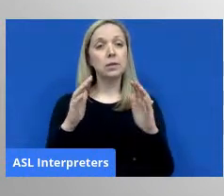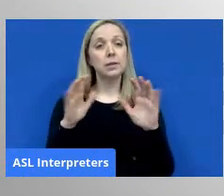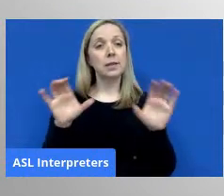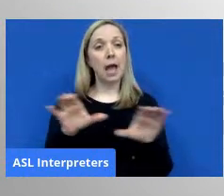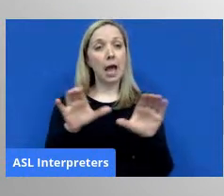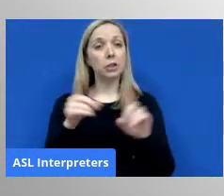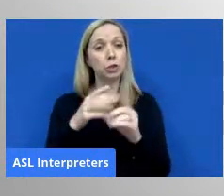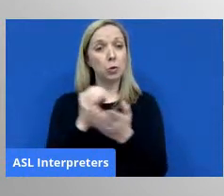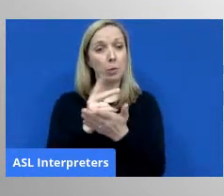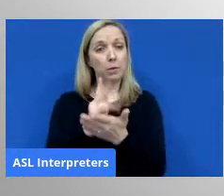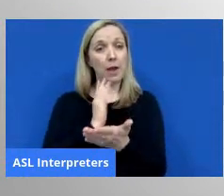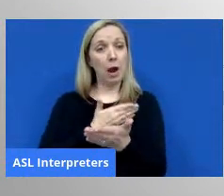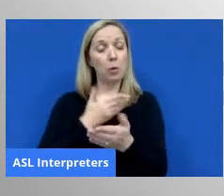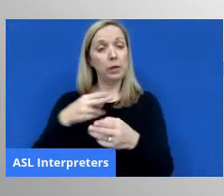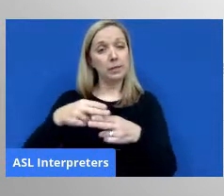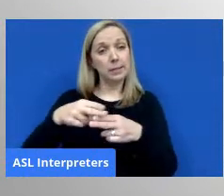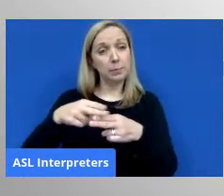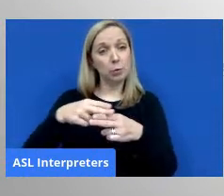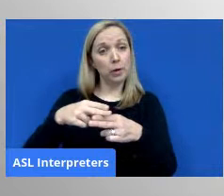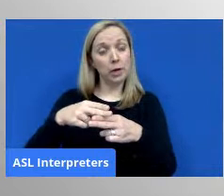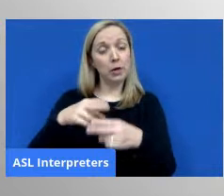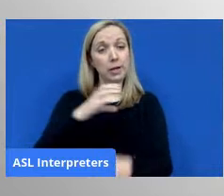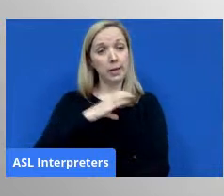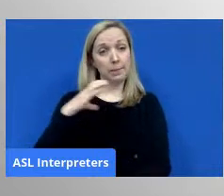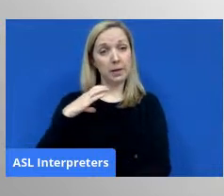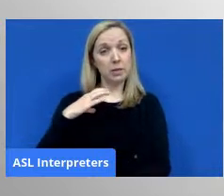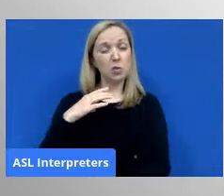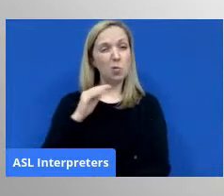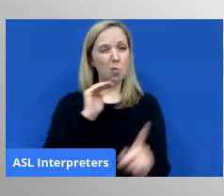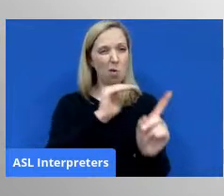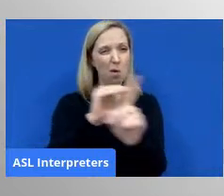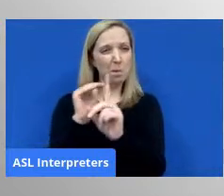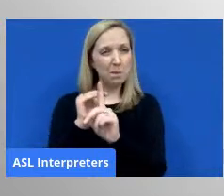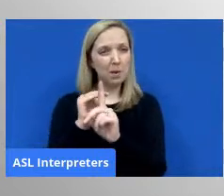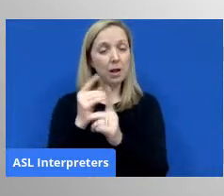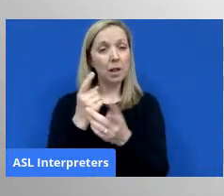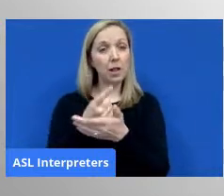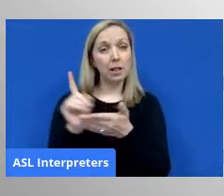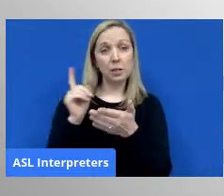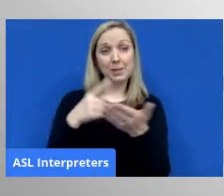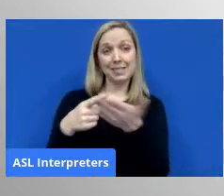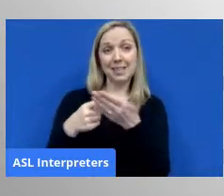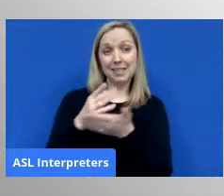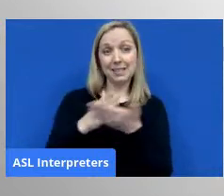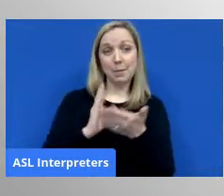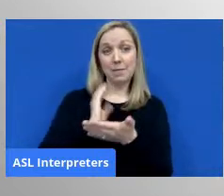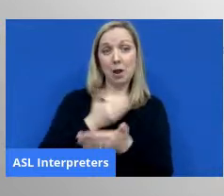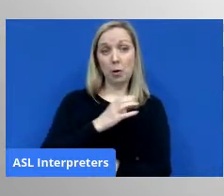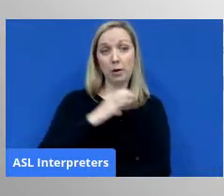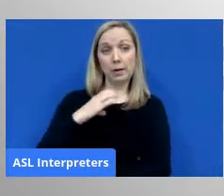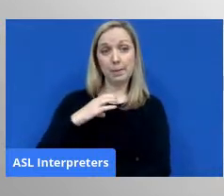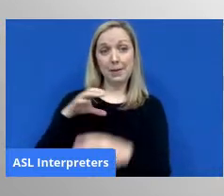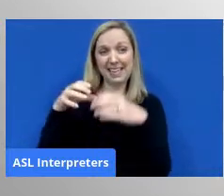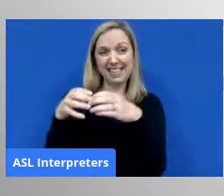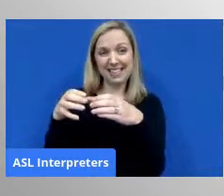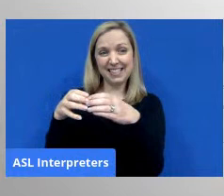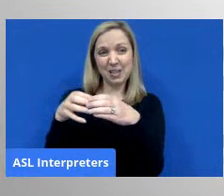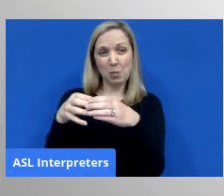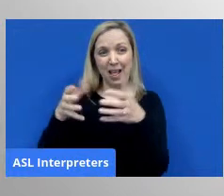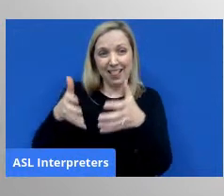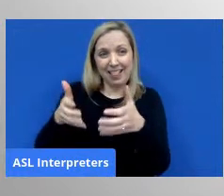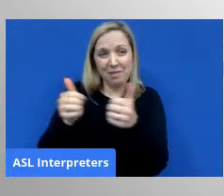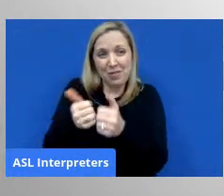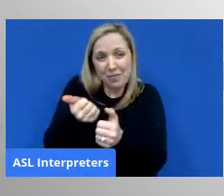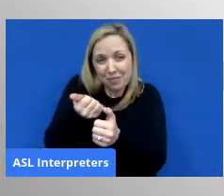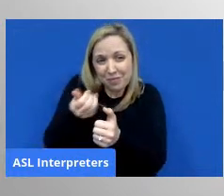committee. And just as a reminder, last week we discussed that some of our committees would be left with very few